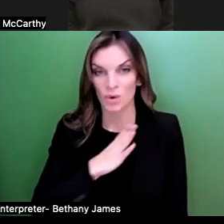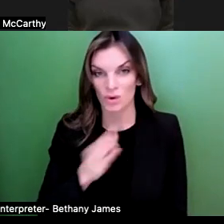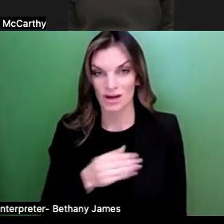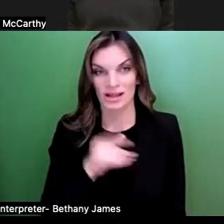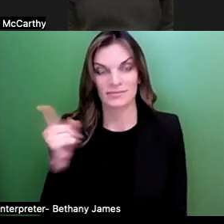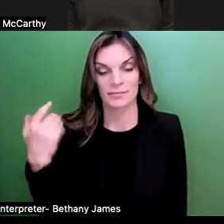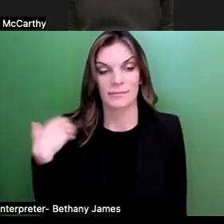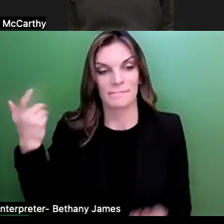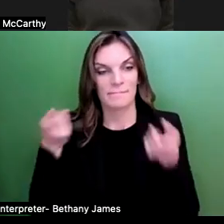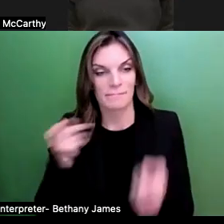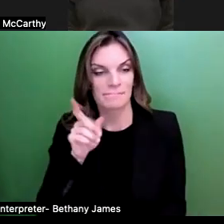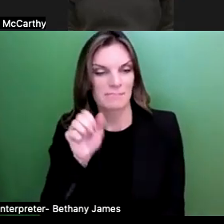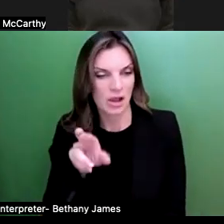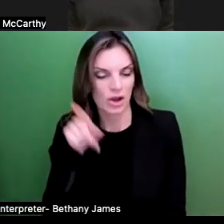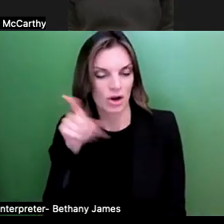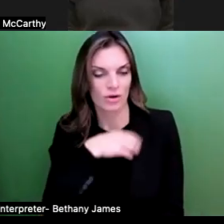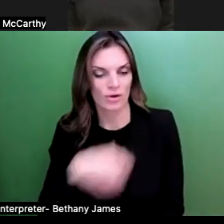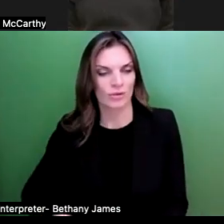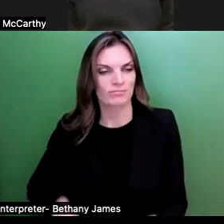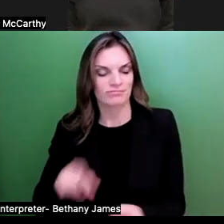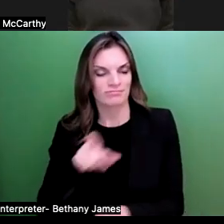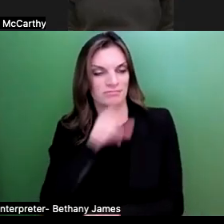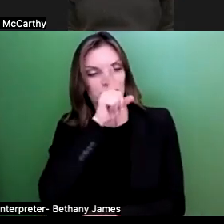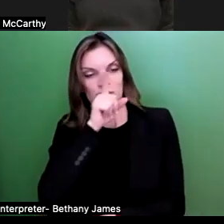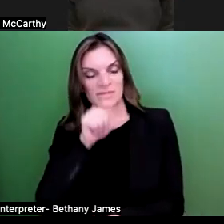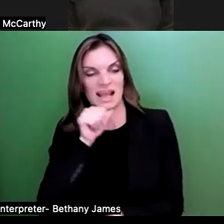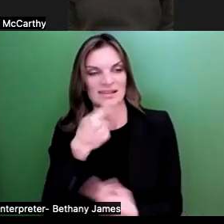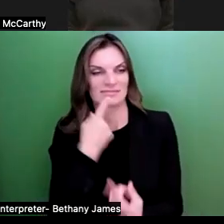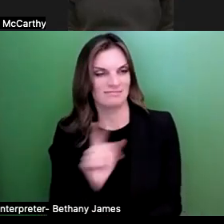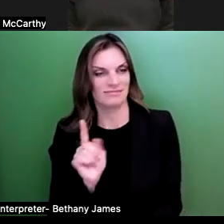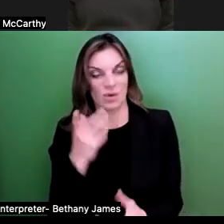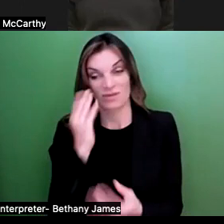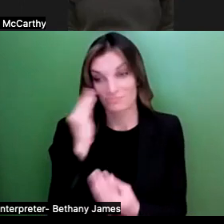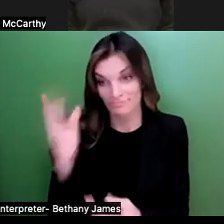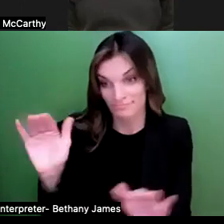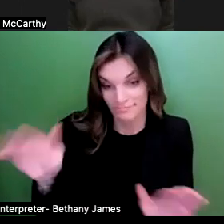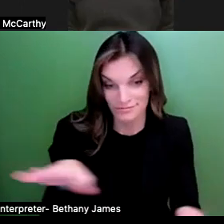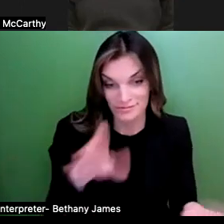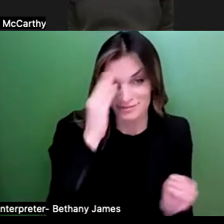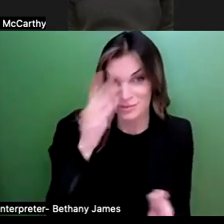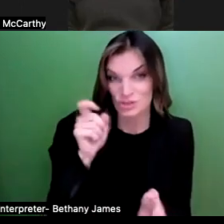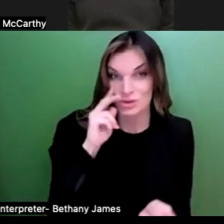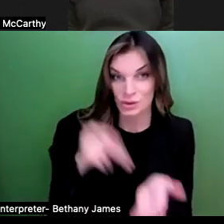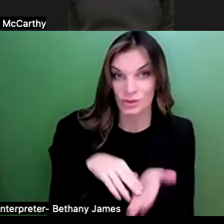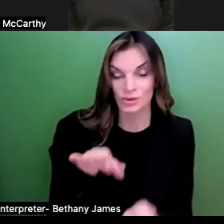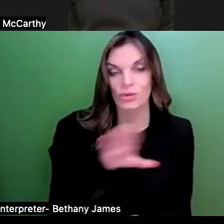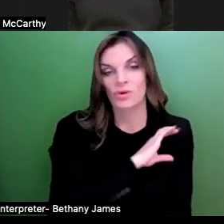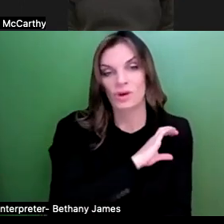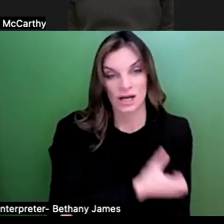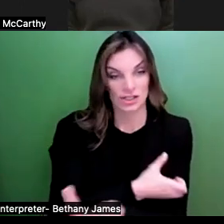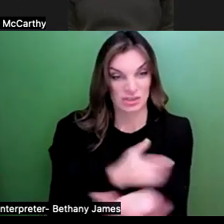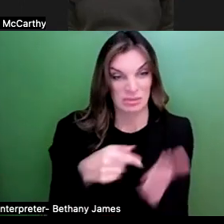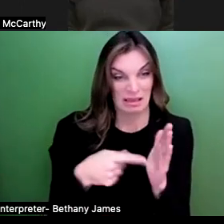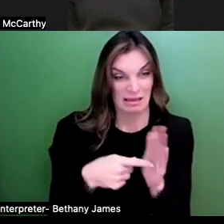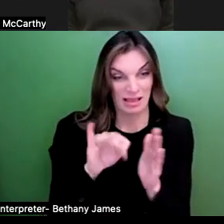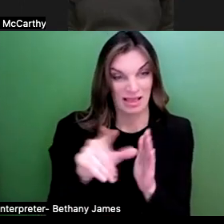this, and they're not really letting us out. They're not telling us about this. I want to announce to everybody who isn't aware, you should look at your energy bill. And if you're not on Con Ed,